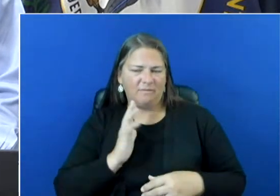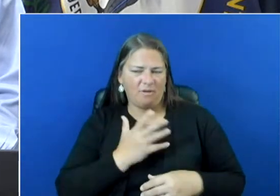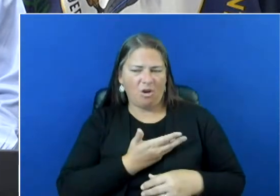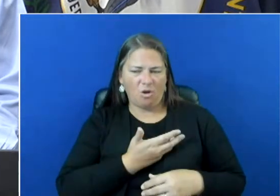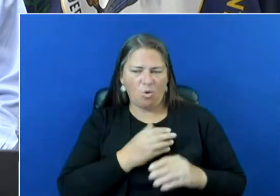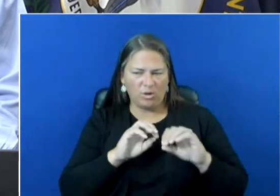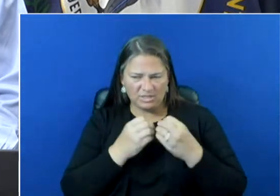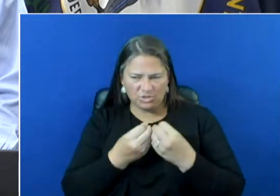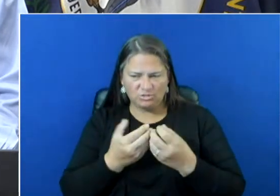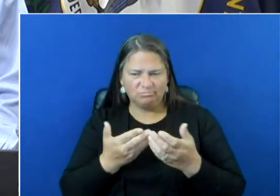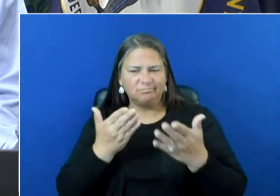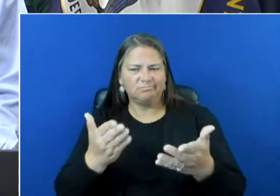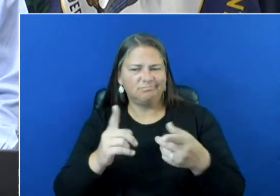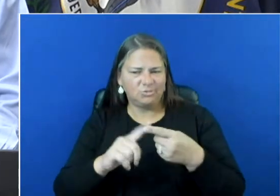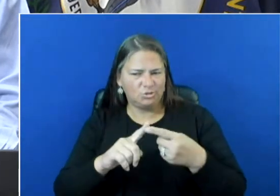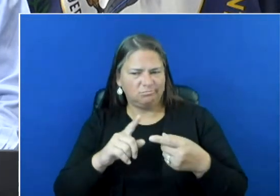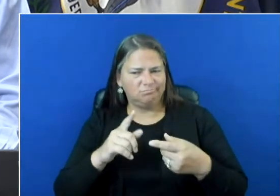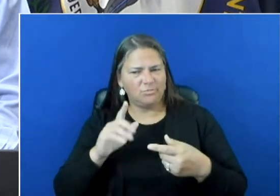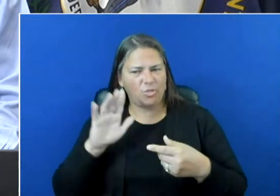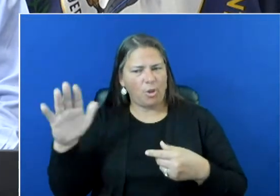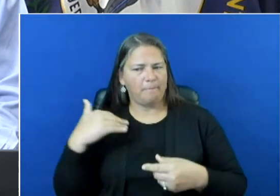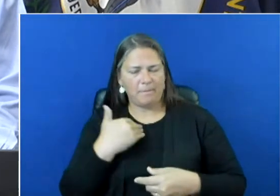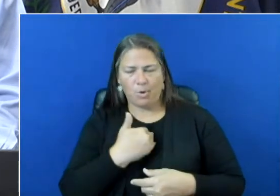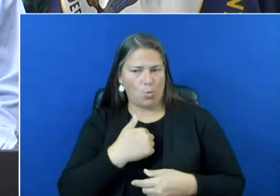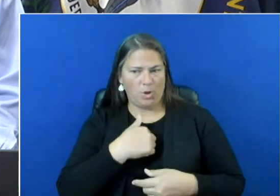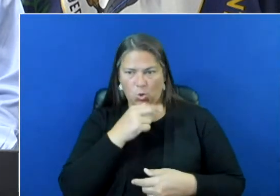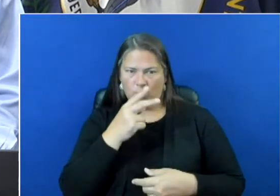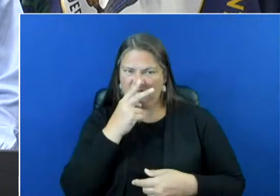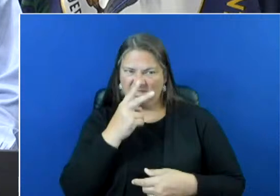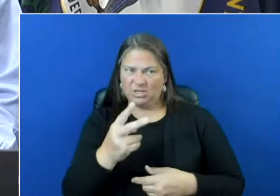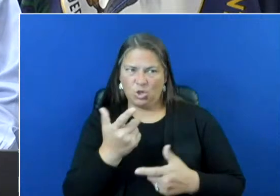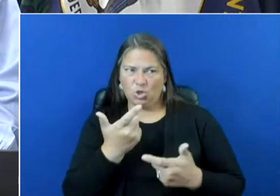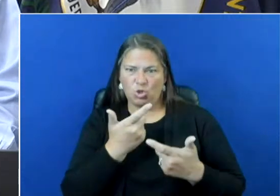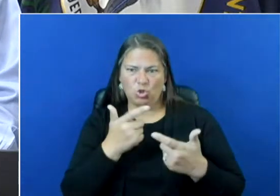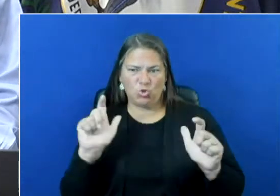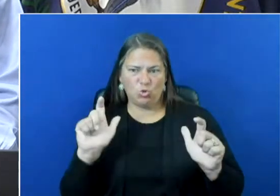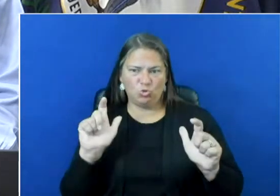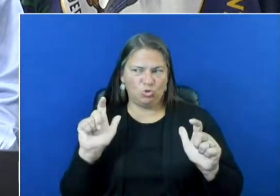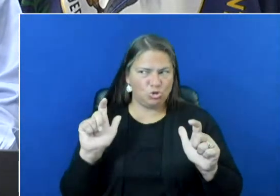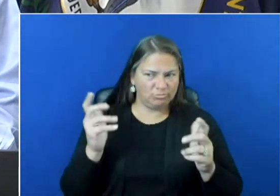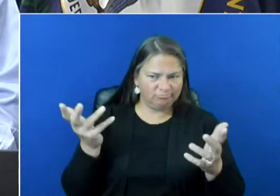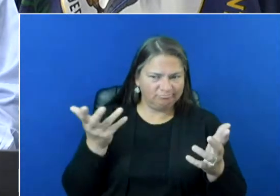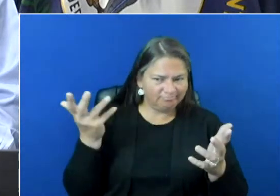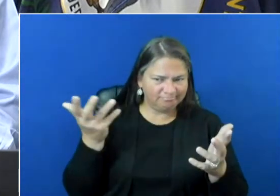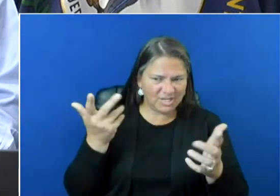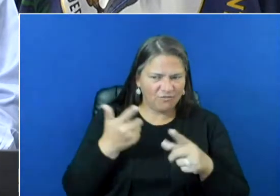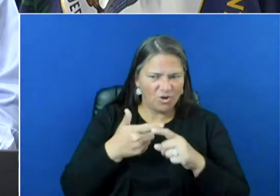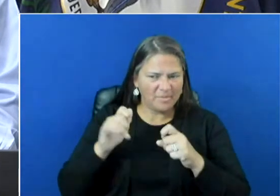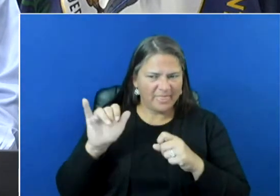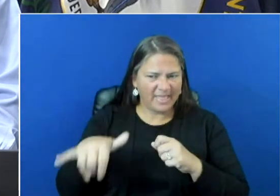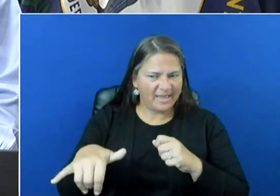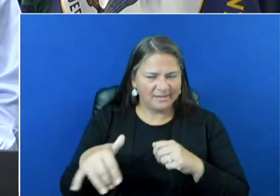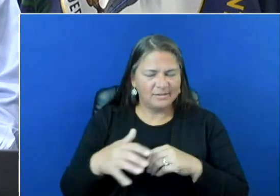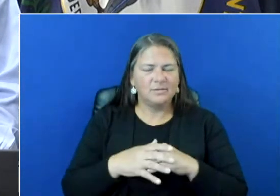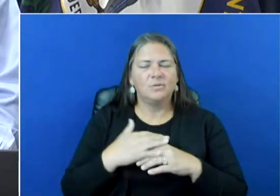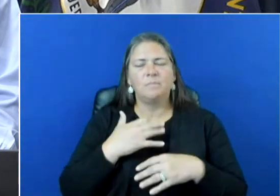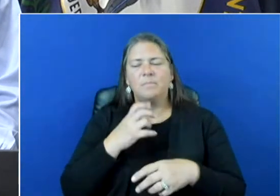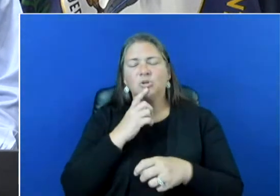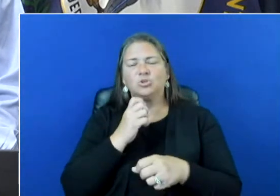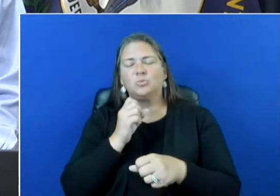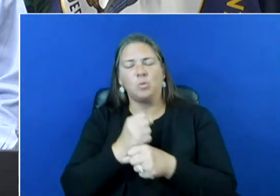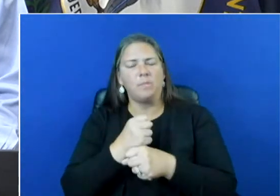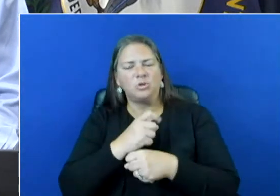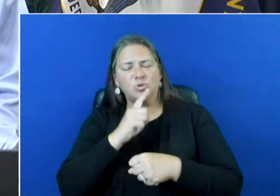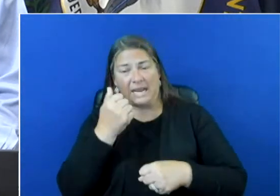that are Kentuckians, and we're not seeing a great return on that. What I want to make sure is any incentive program that we